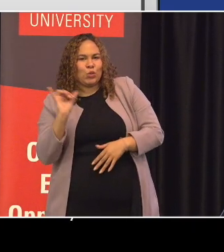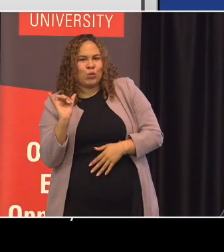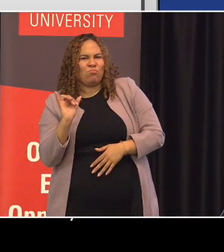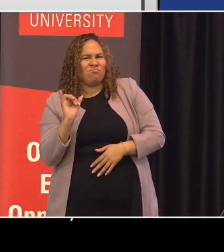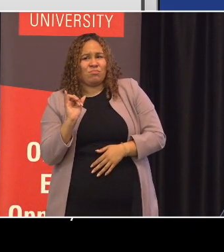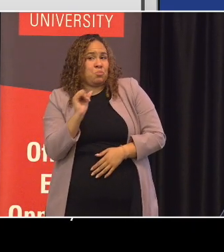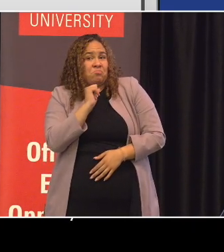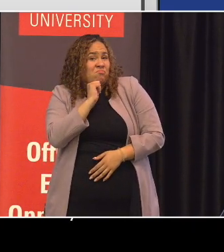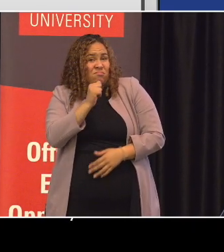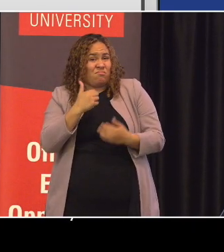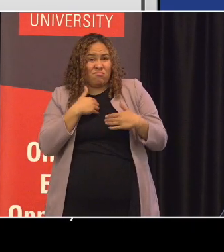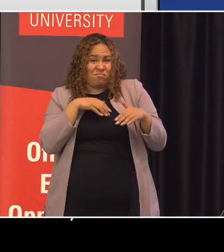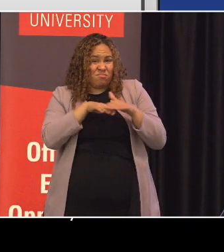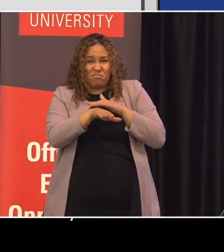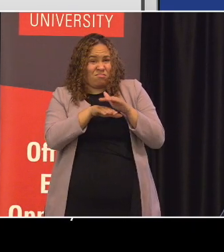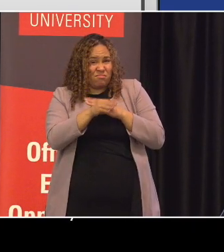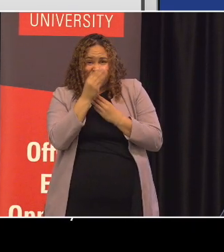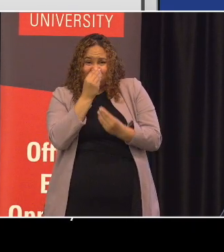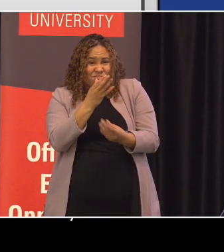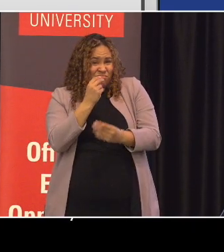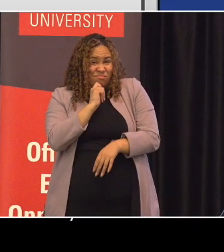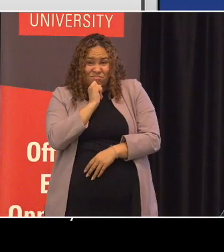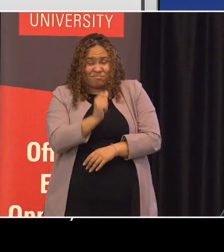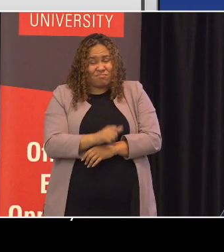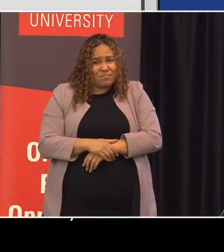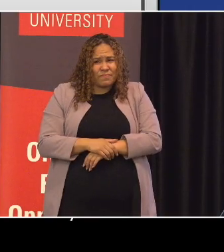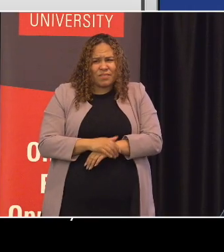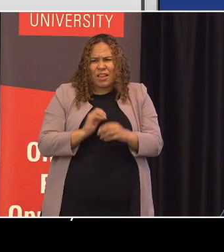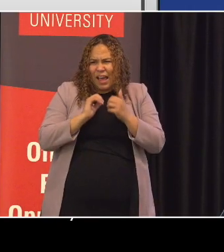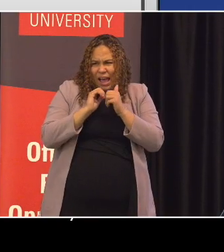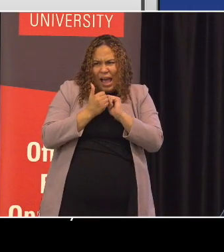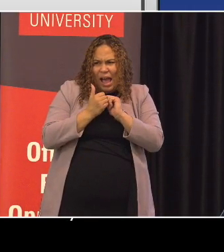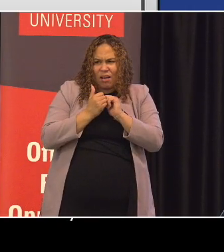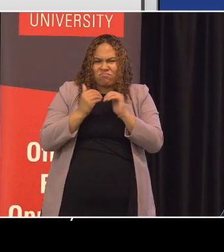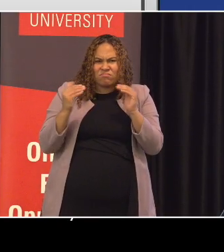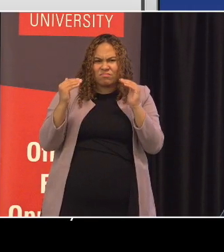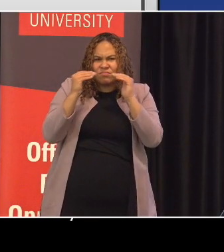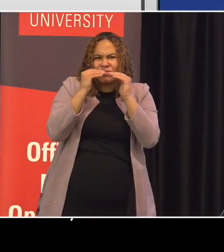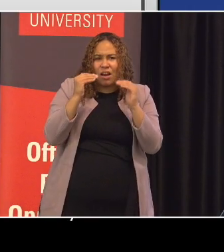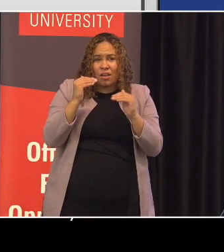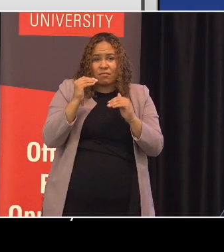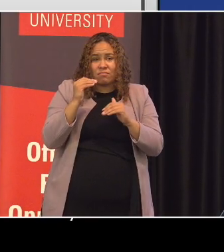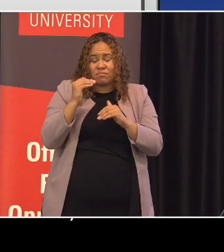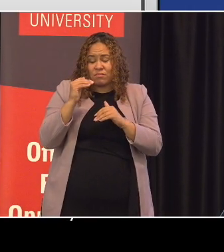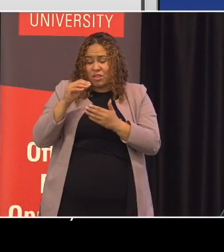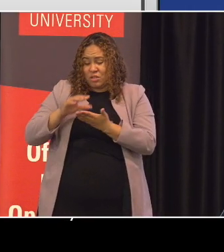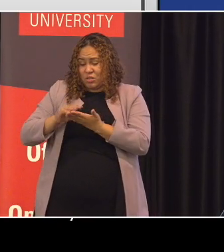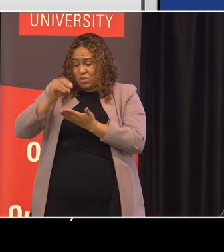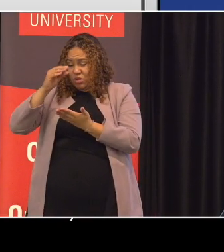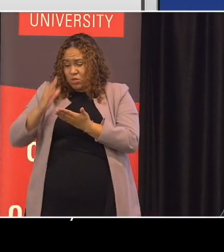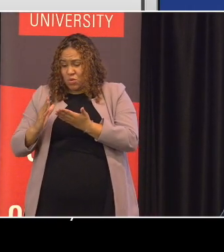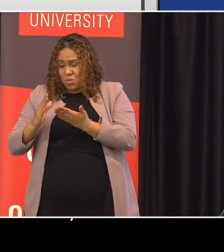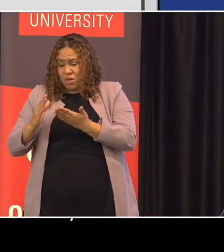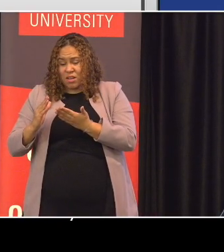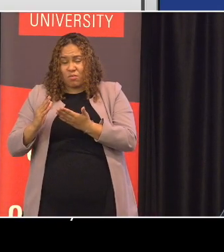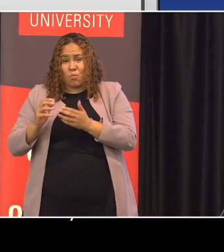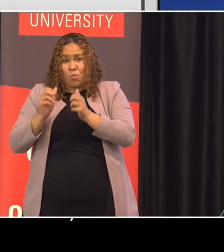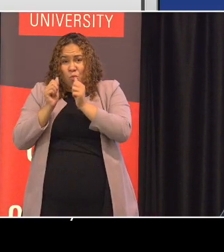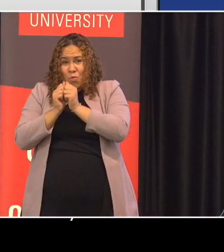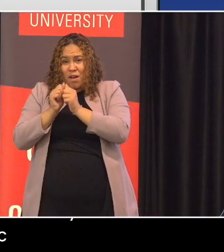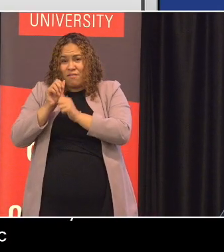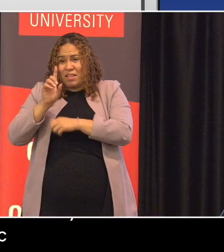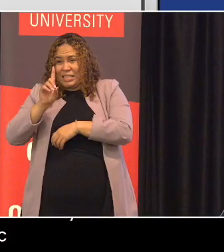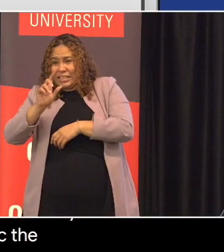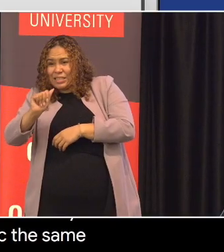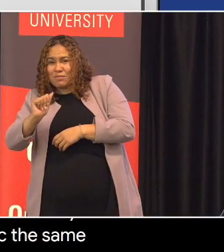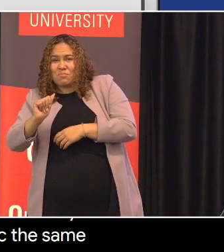have access to that information. So how is it fair that that student is held to the same rubric,